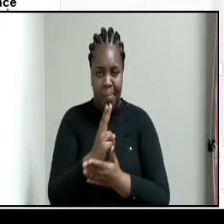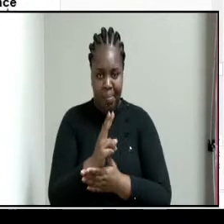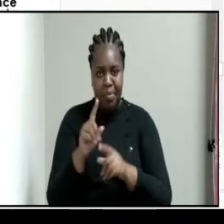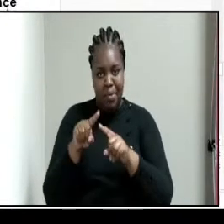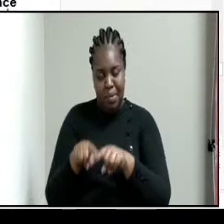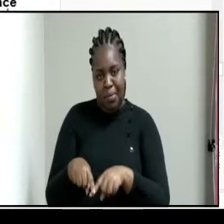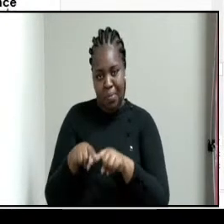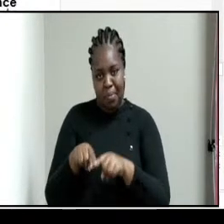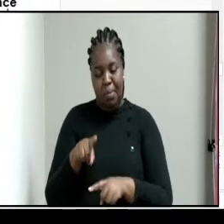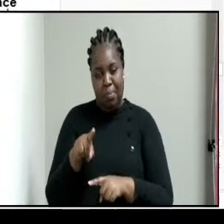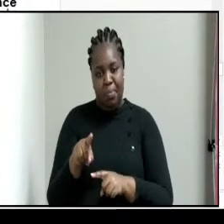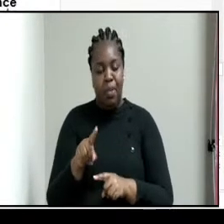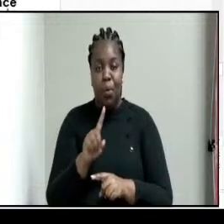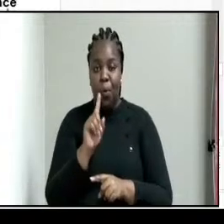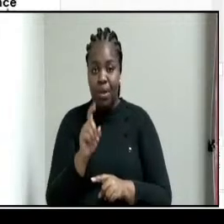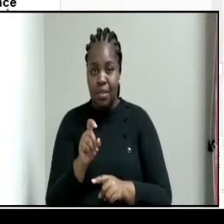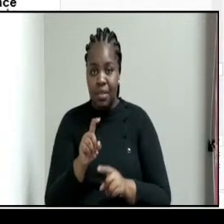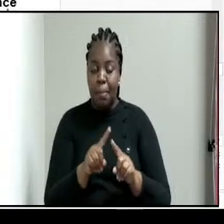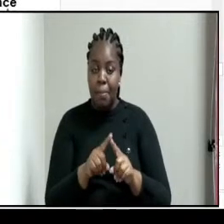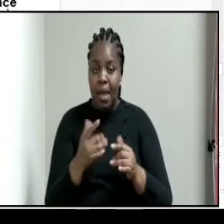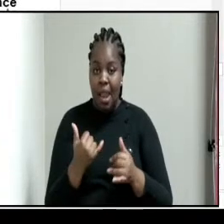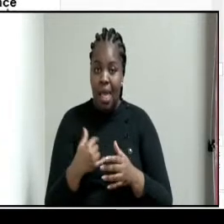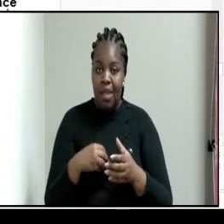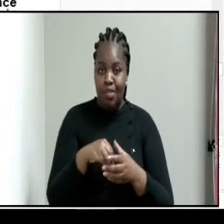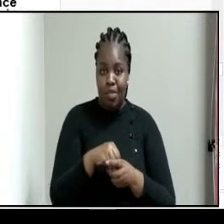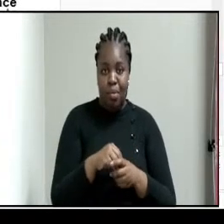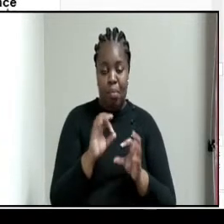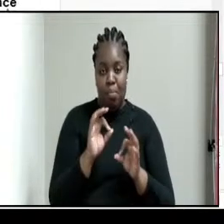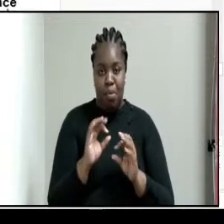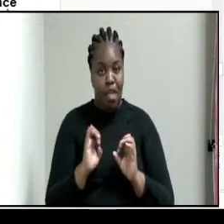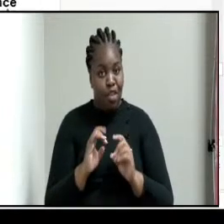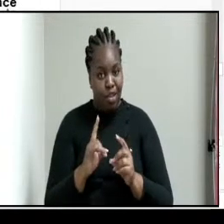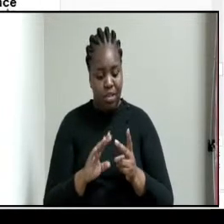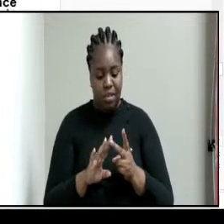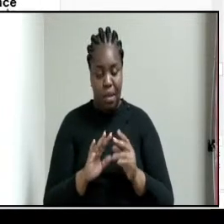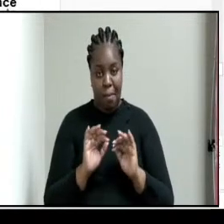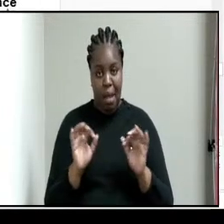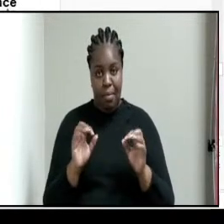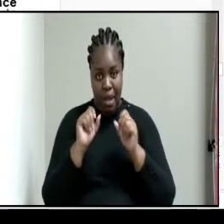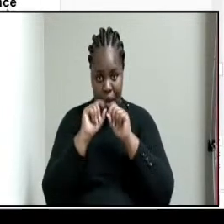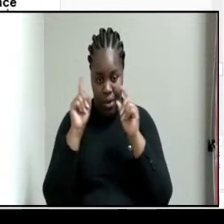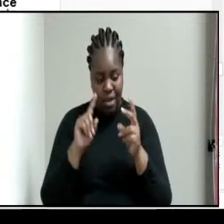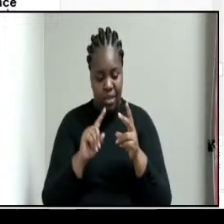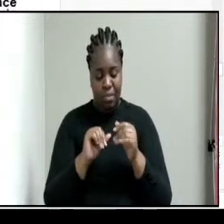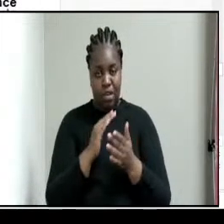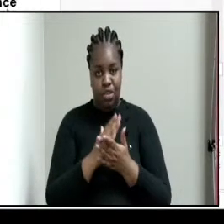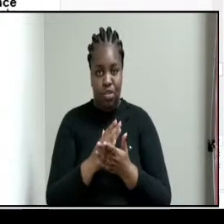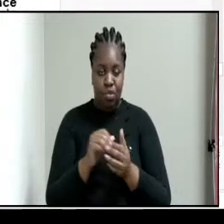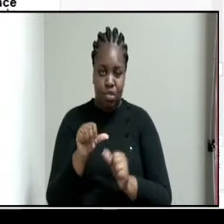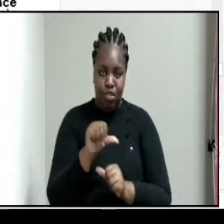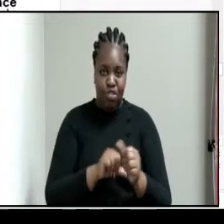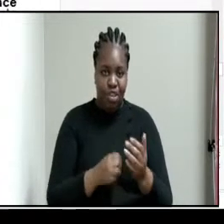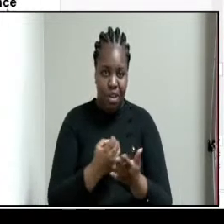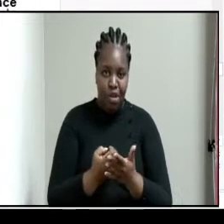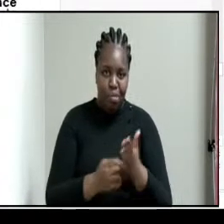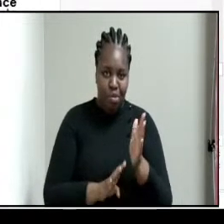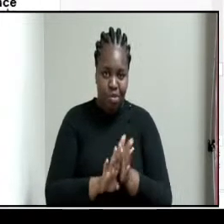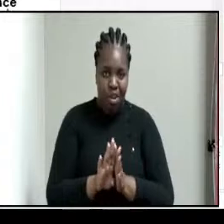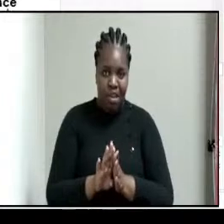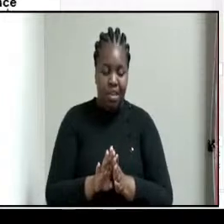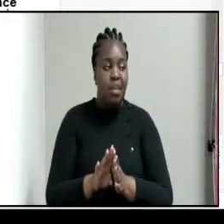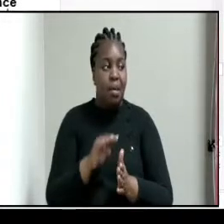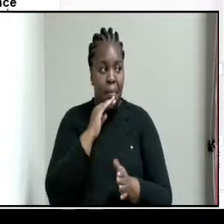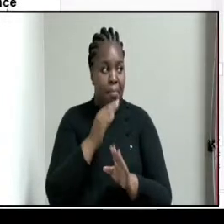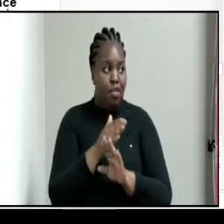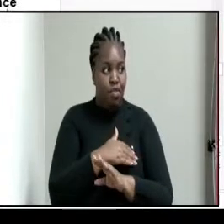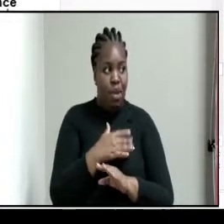on the right in question, but generally involves appropriate education and public awareness concerning access to socio-economic rights. Hence, earlier I spoke about